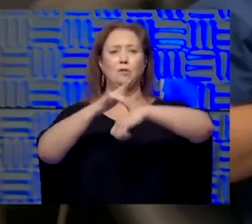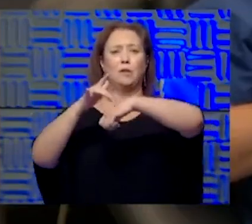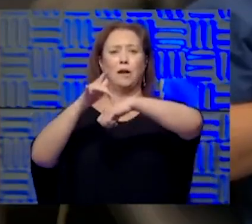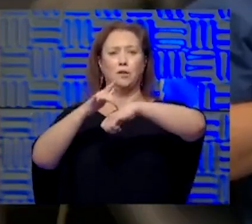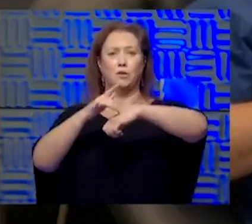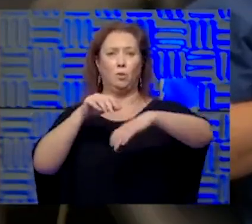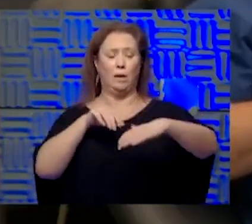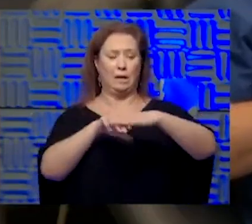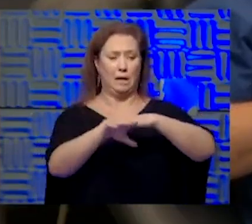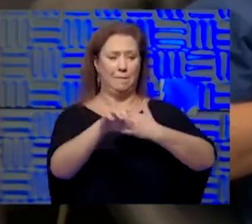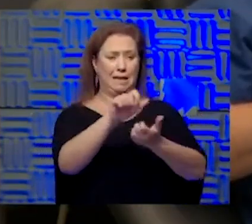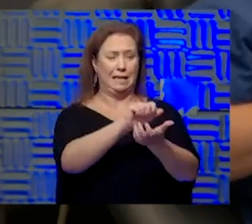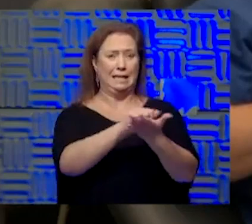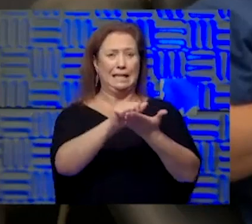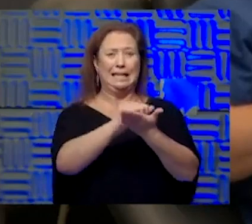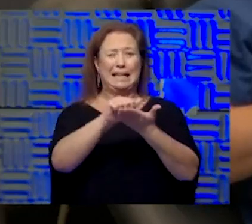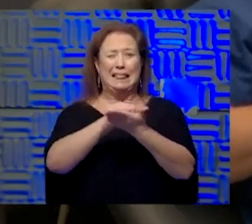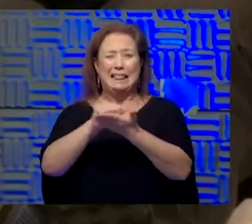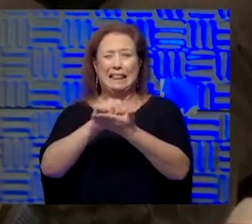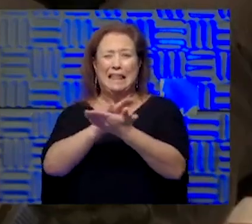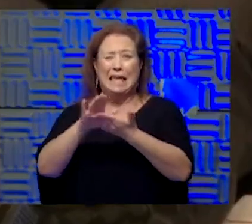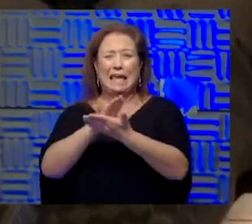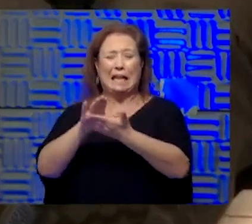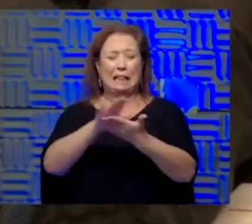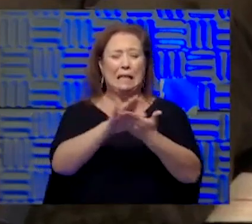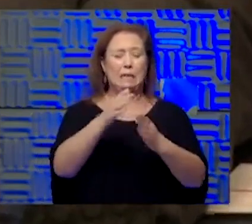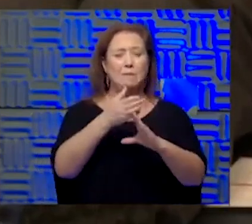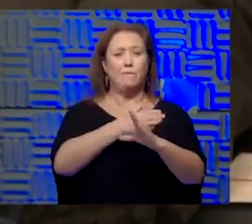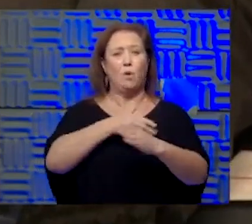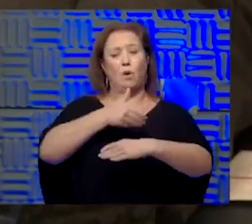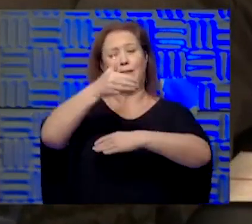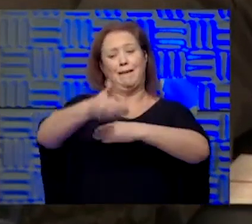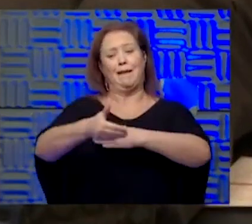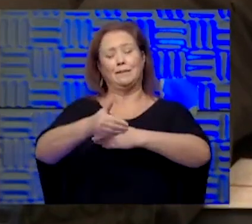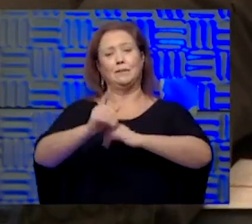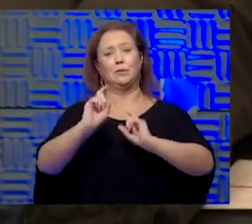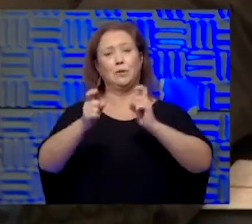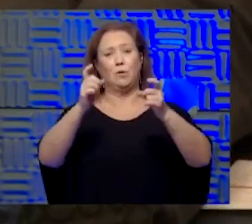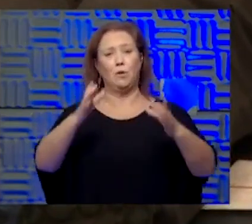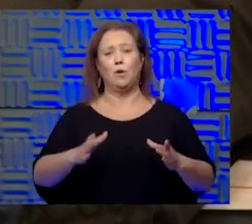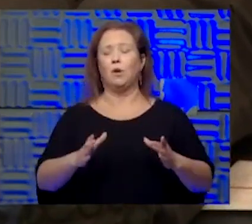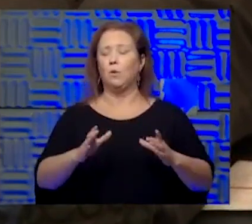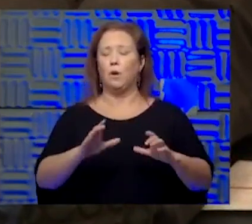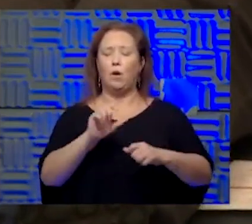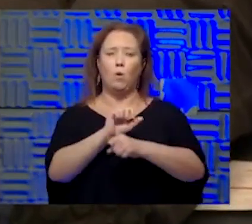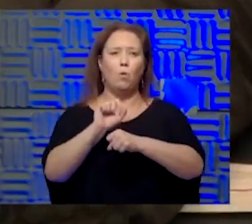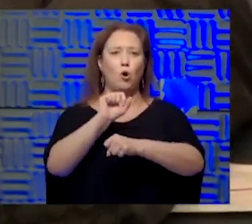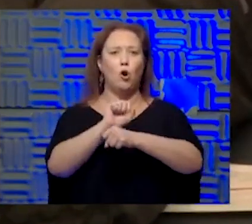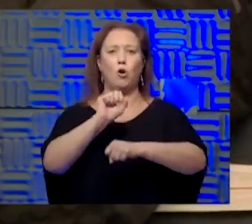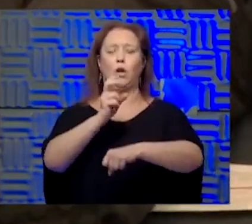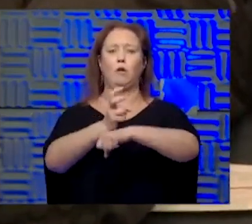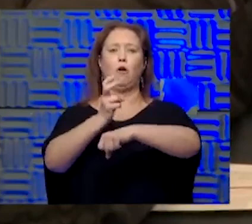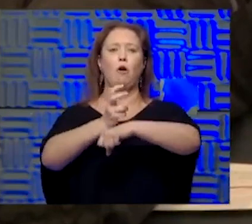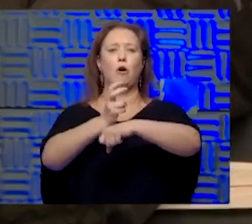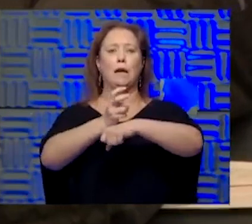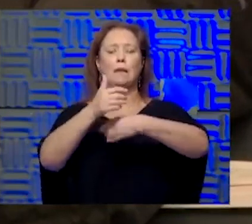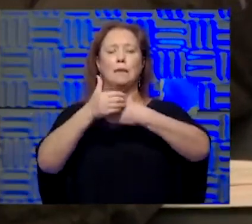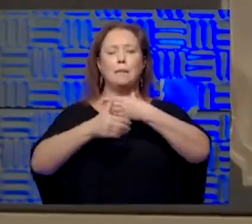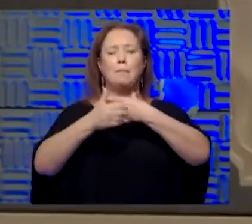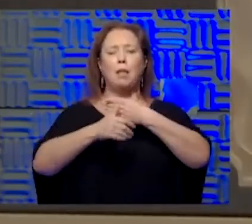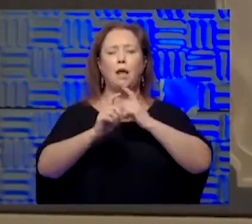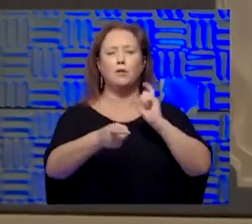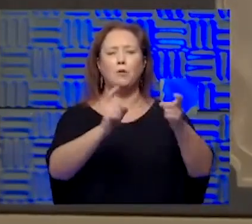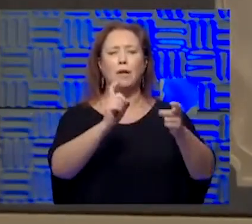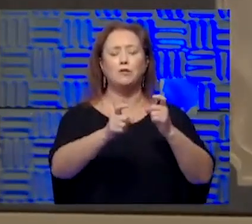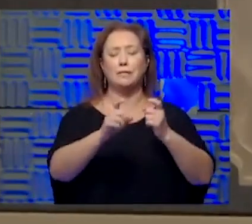after they leave and disinfecting that before the next donor comes in. We're doing our due diligence to make sure that these blood drives and that our